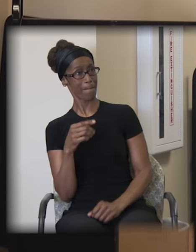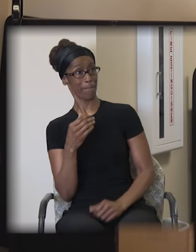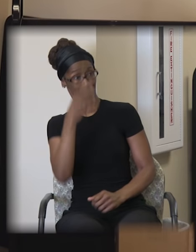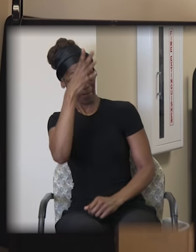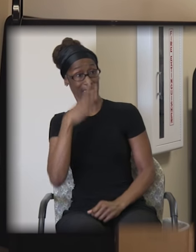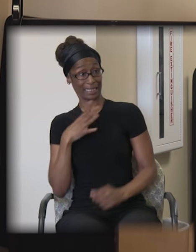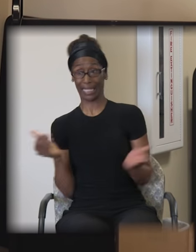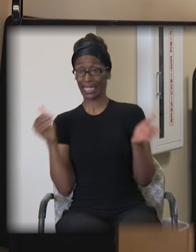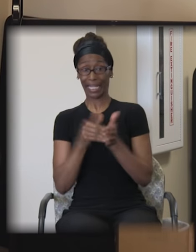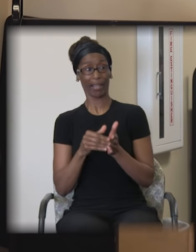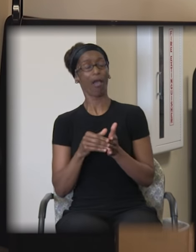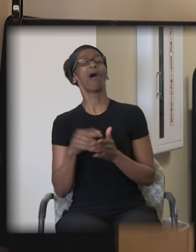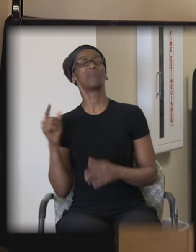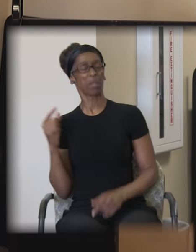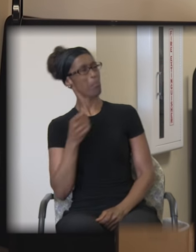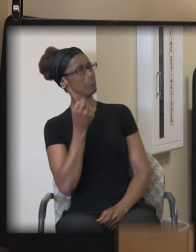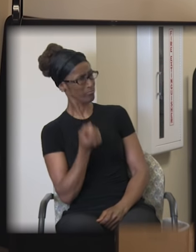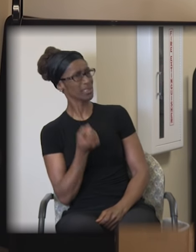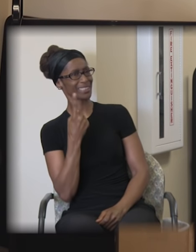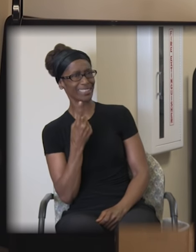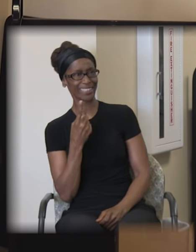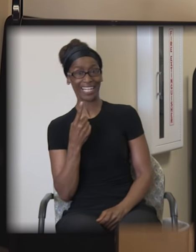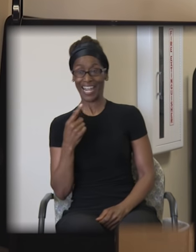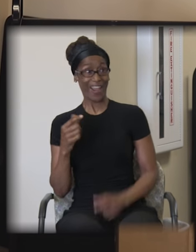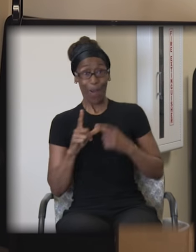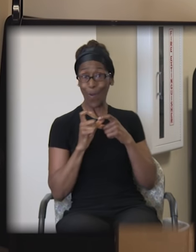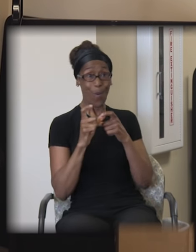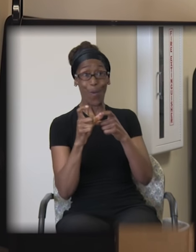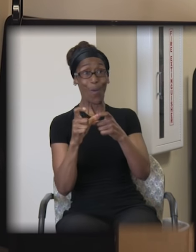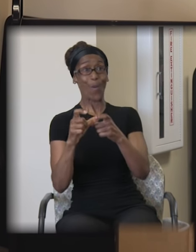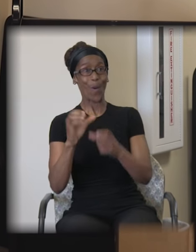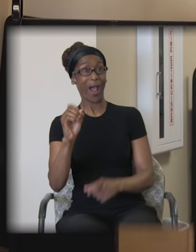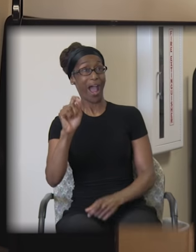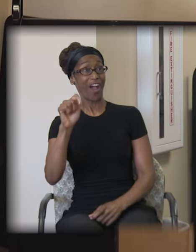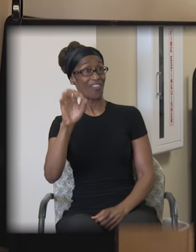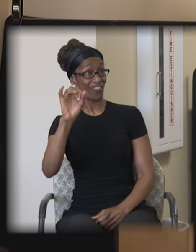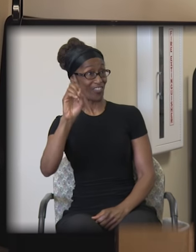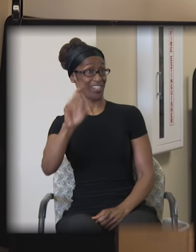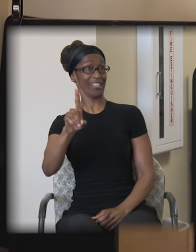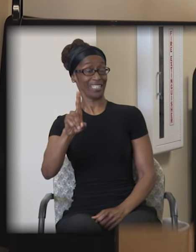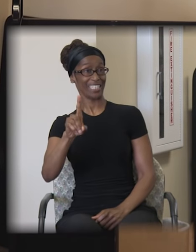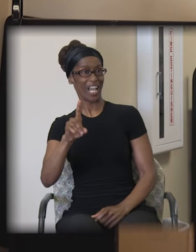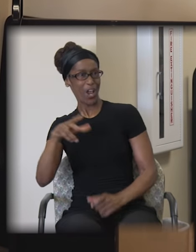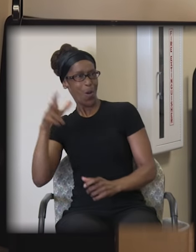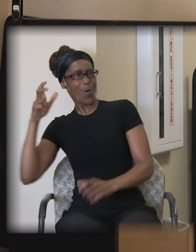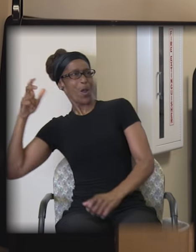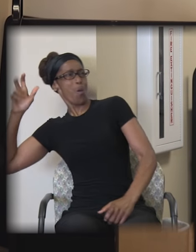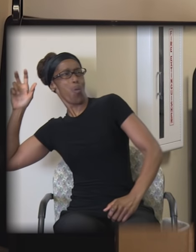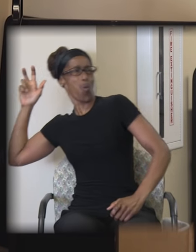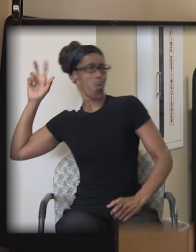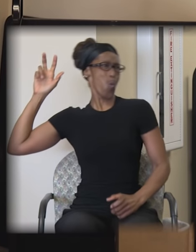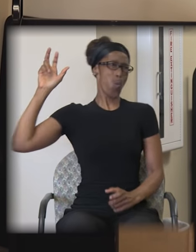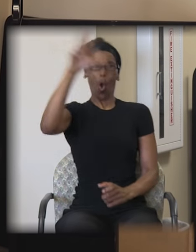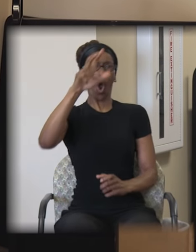the question, he understood. He scrambled happily to the outfield. William threw the ball smack into his